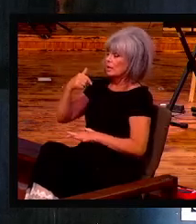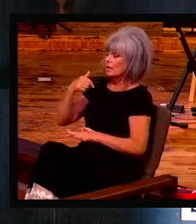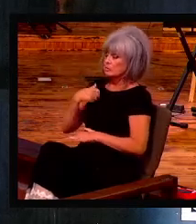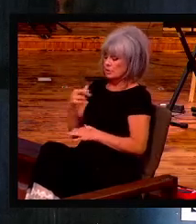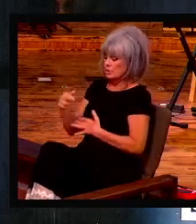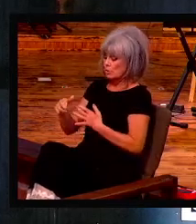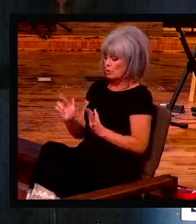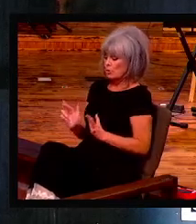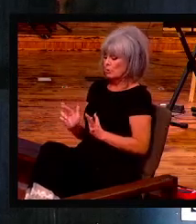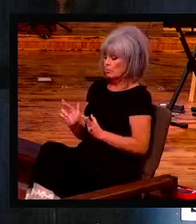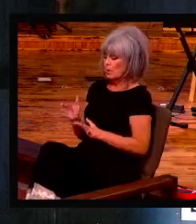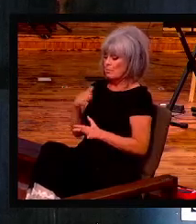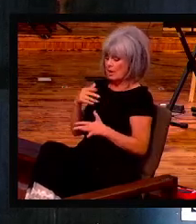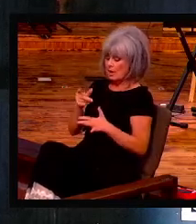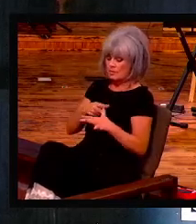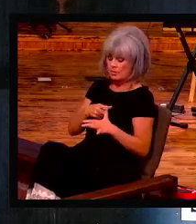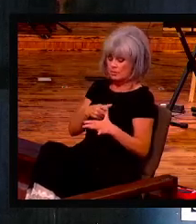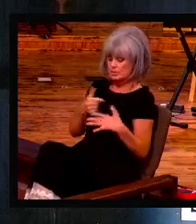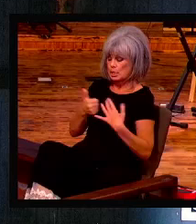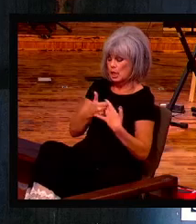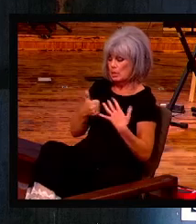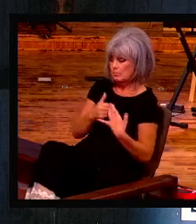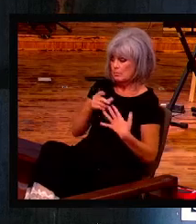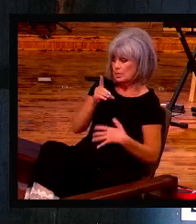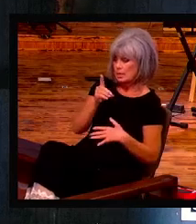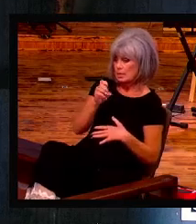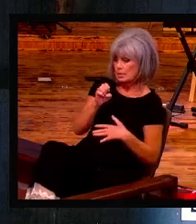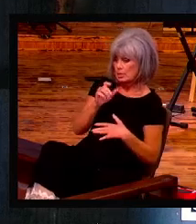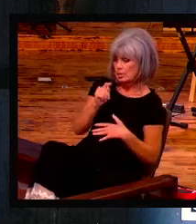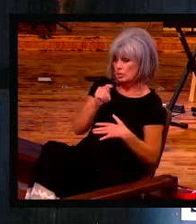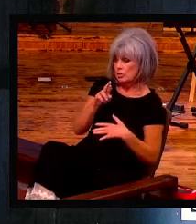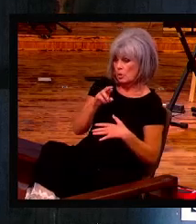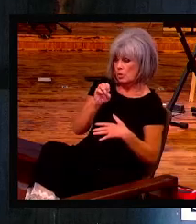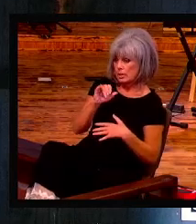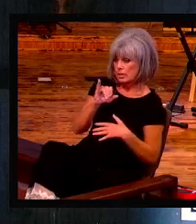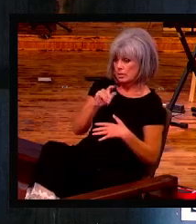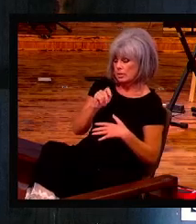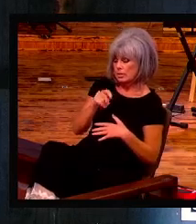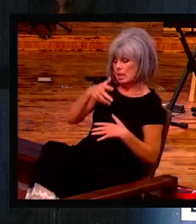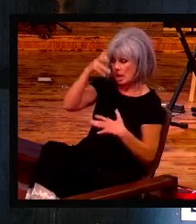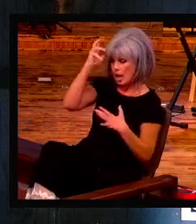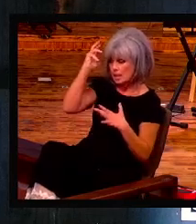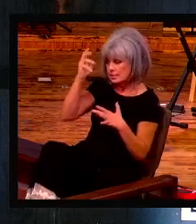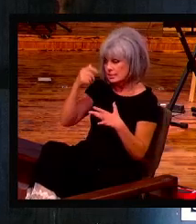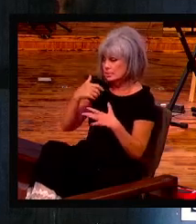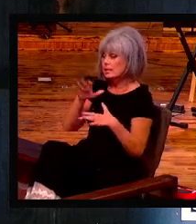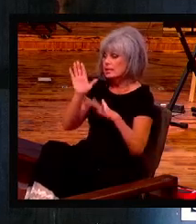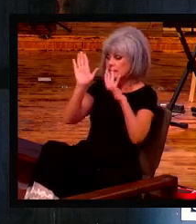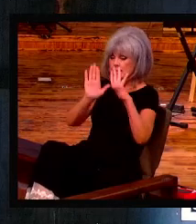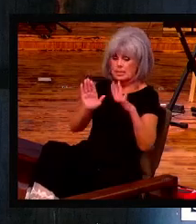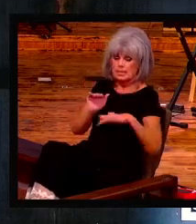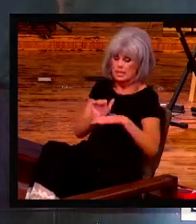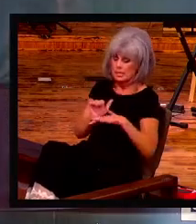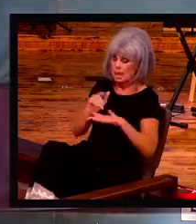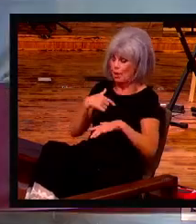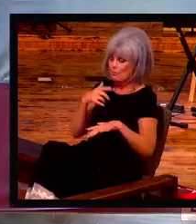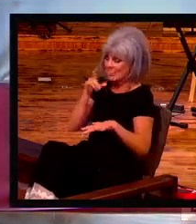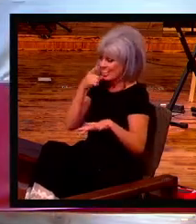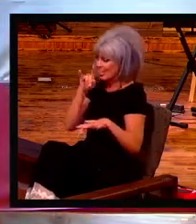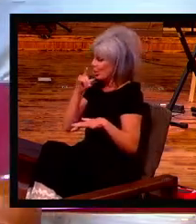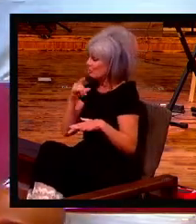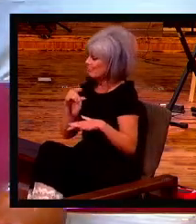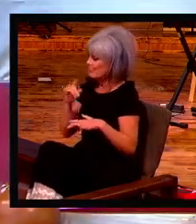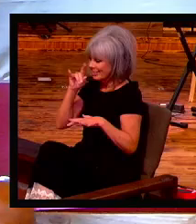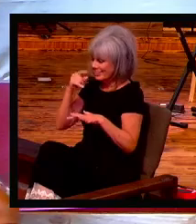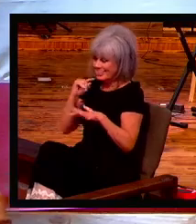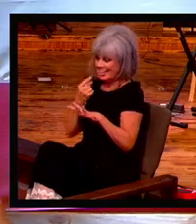first game, we played against the Detroit Lions. We come out, beautiful, beautiful Sunday night. I'm waiting. I'm like a kid in a candy store. I'm like a